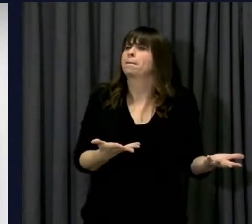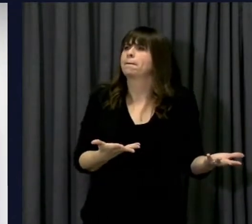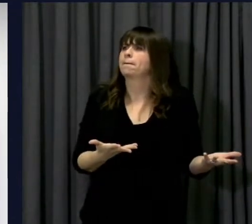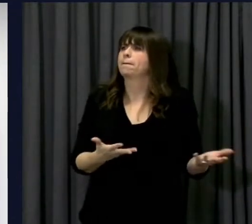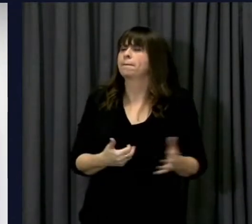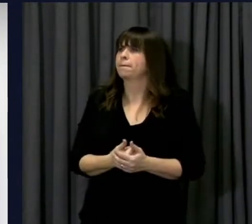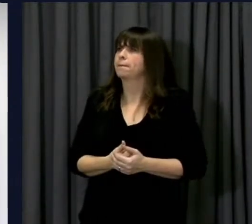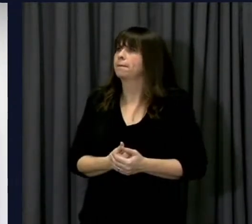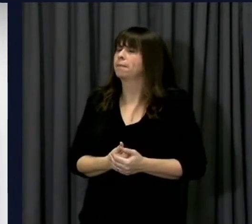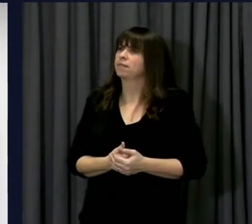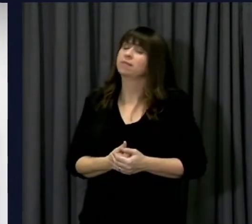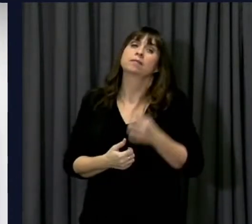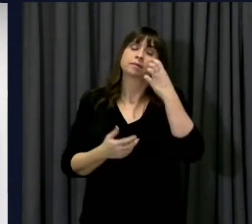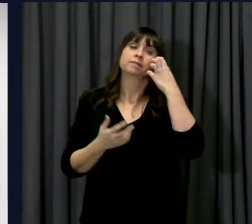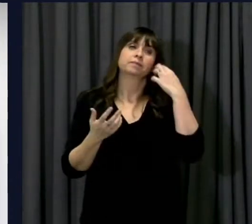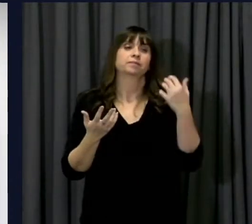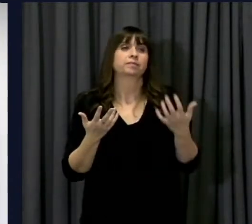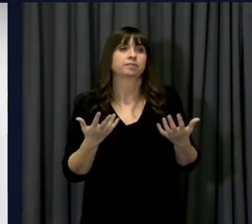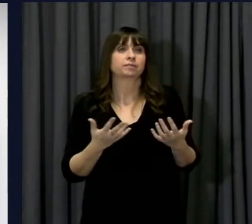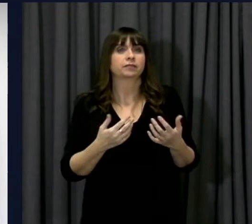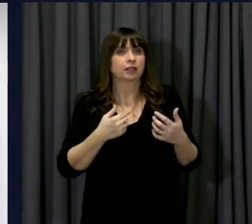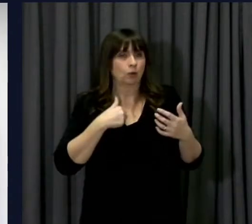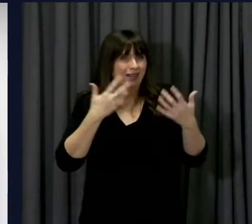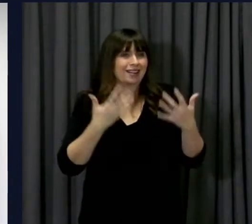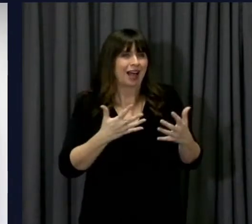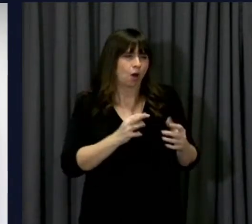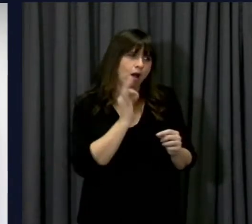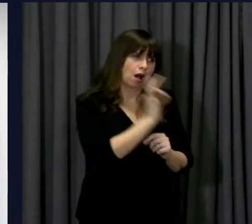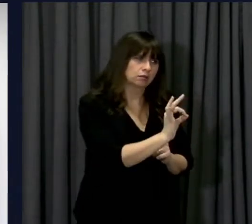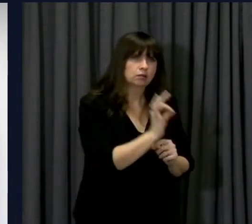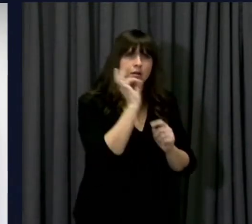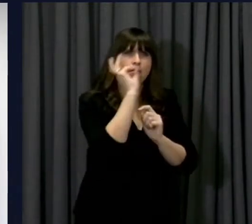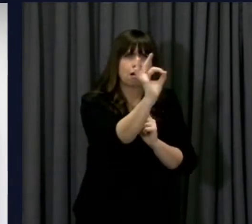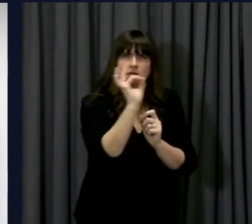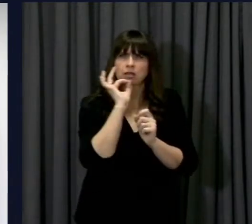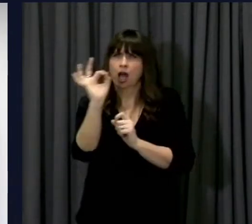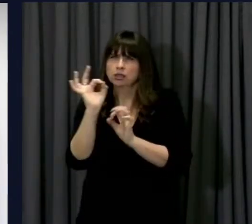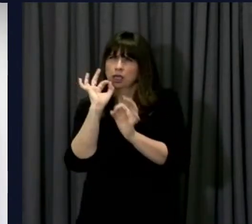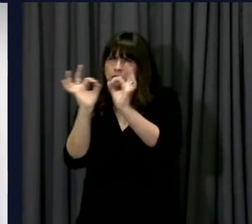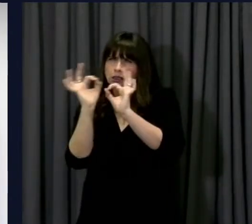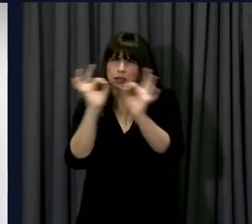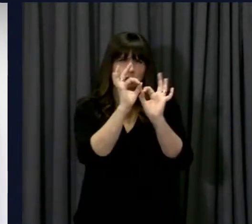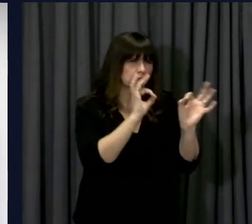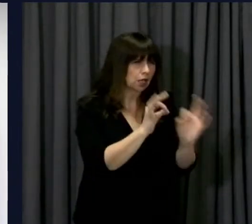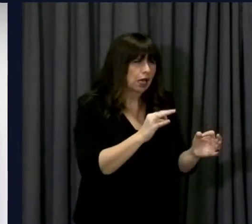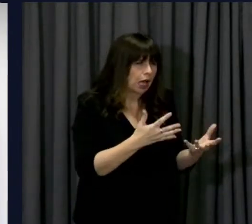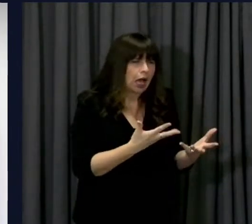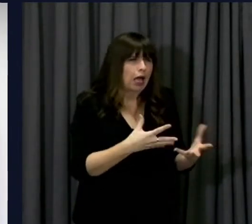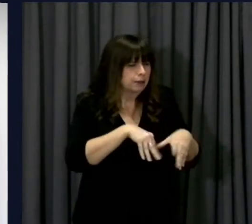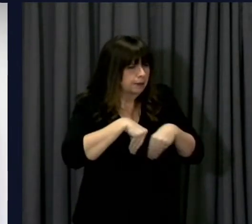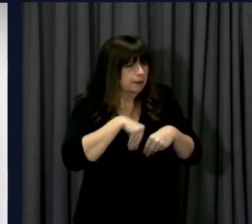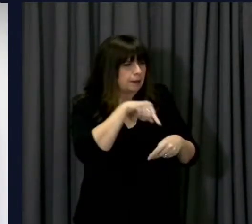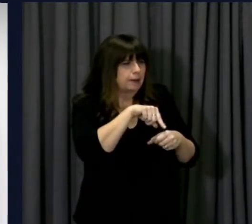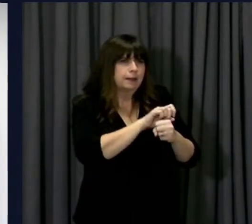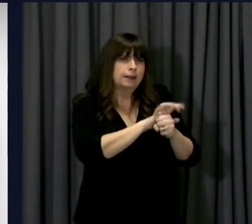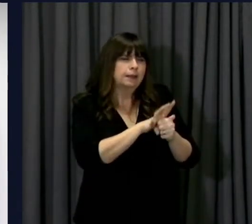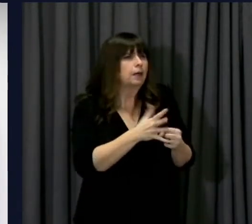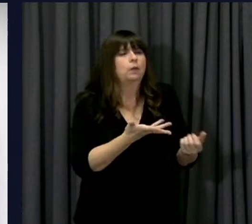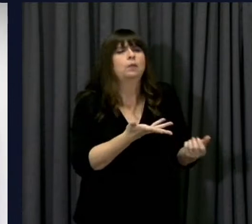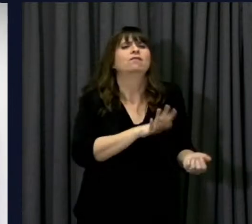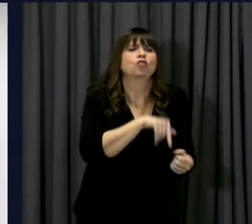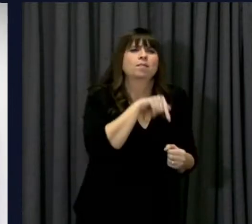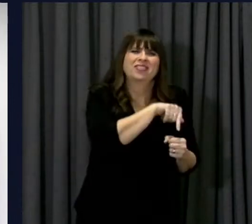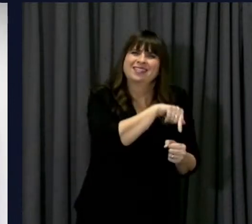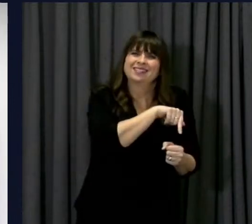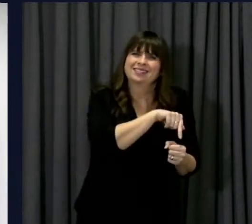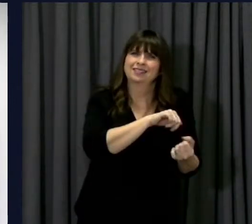that backwards contact tracing around those 3 people is to answer exactly that question. Now, the fact we've only got a handful of cases at